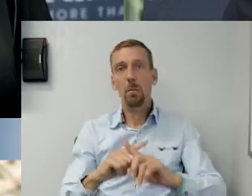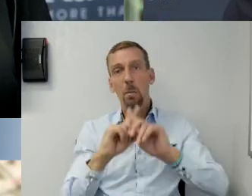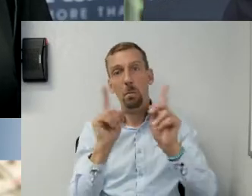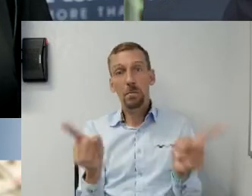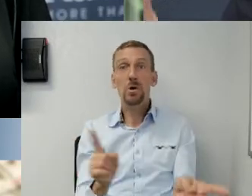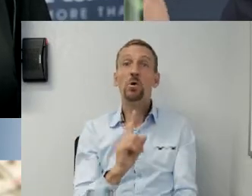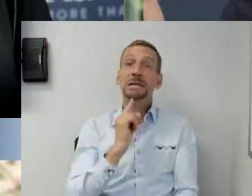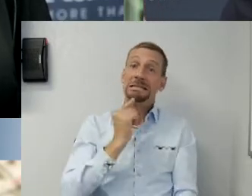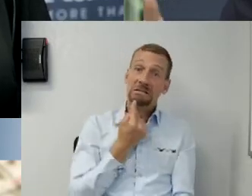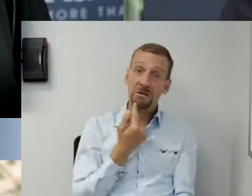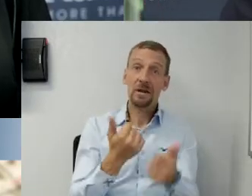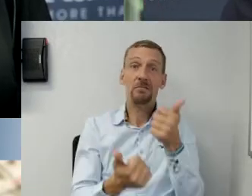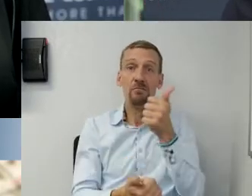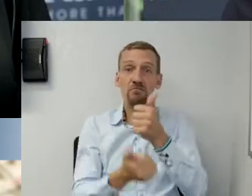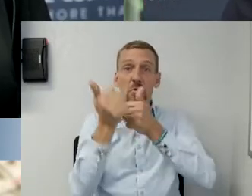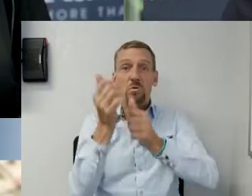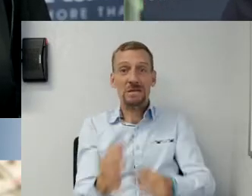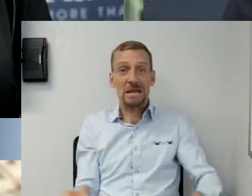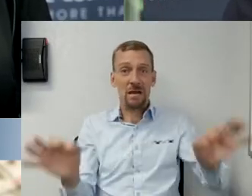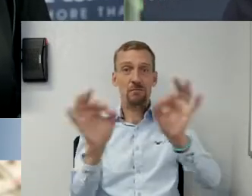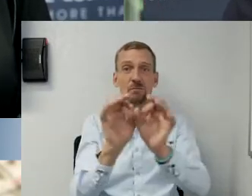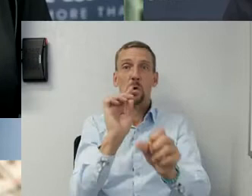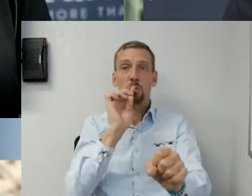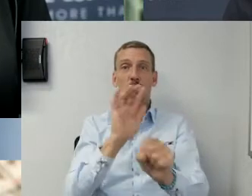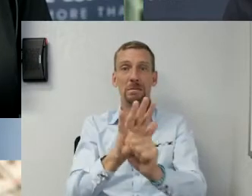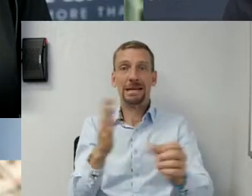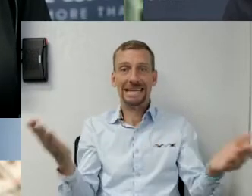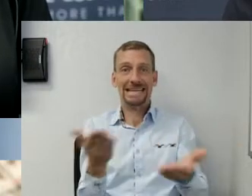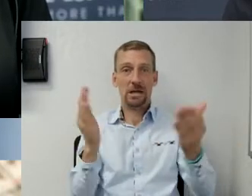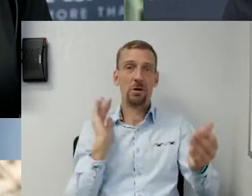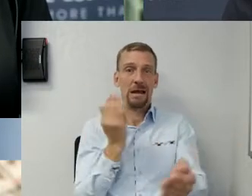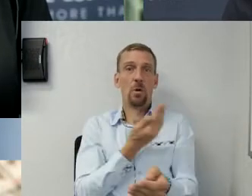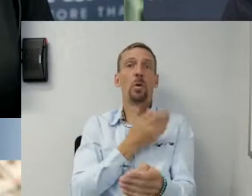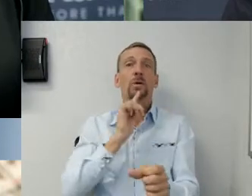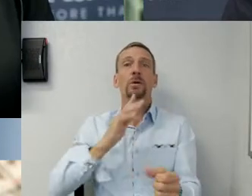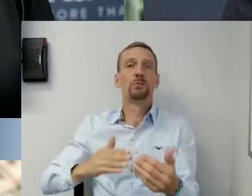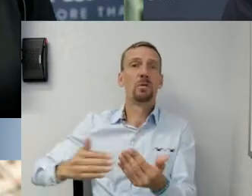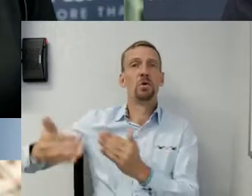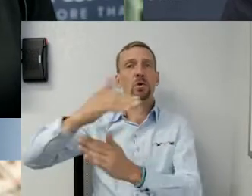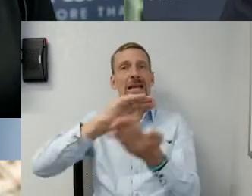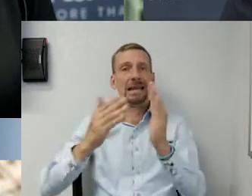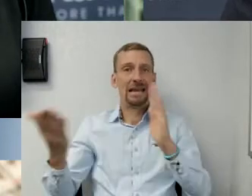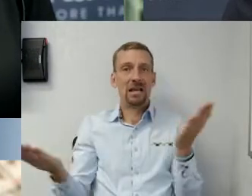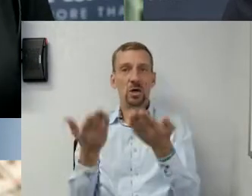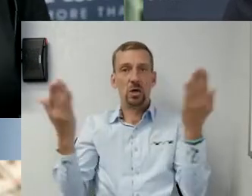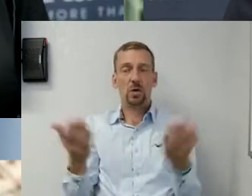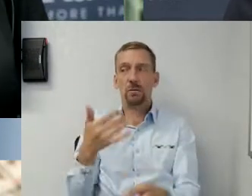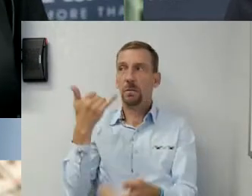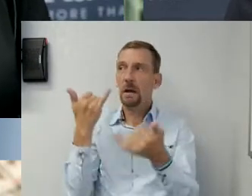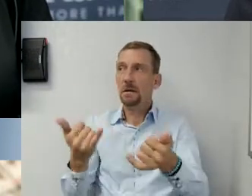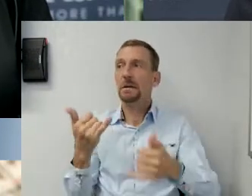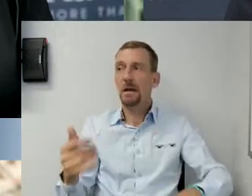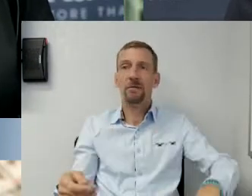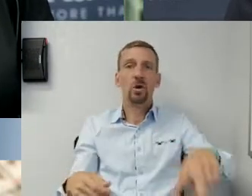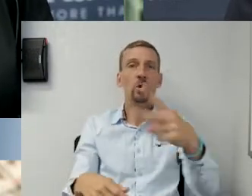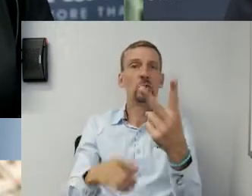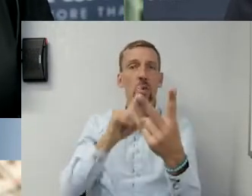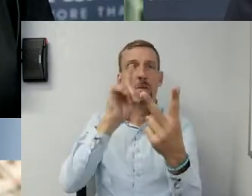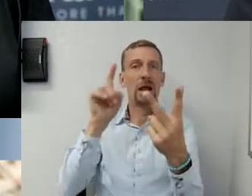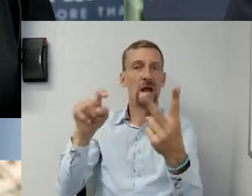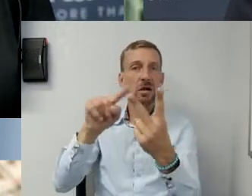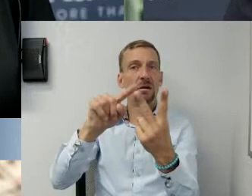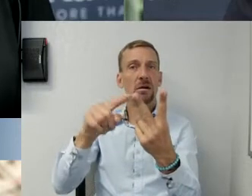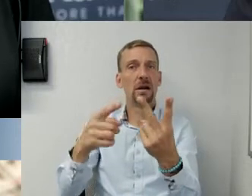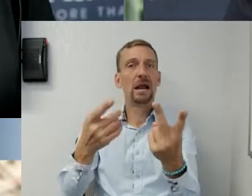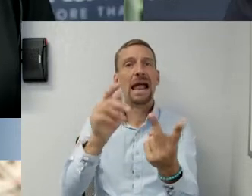and foremost, our commitments to our own community. Right, right. Okay, I have a couple of questions that have come in. How is